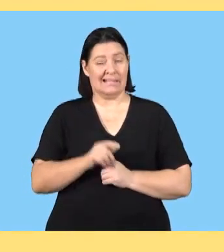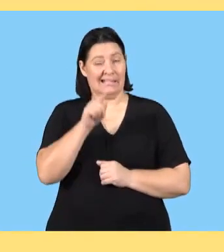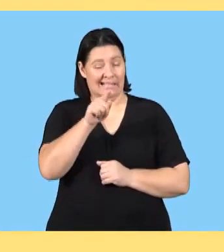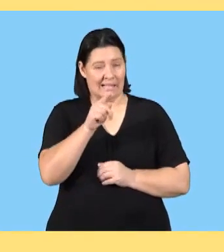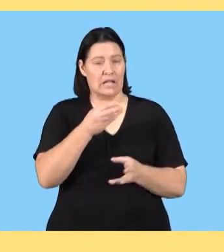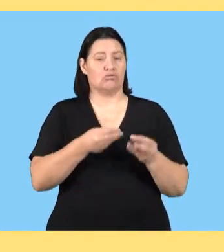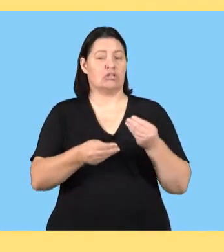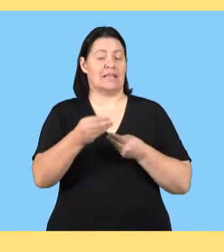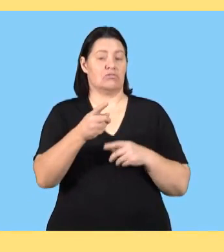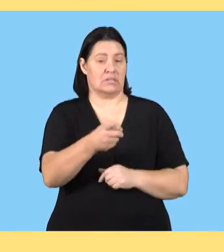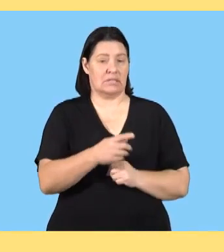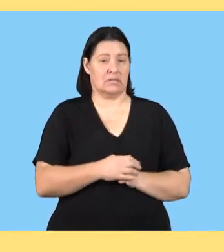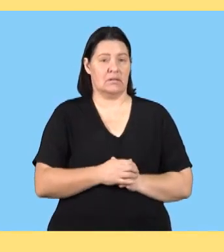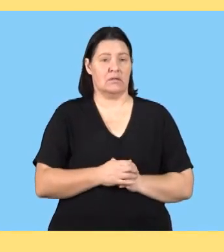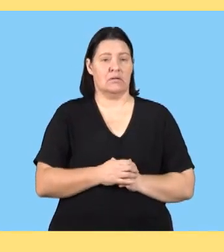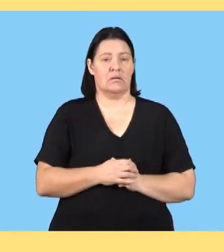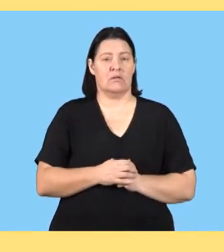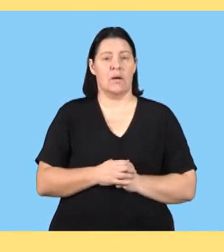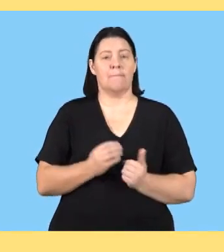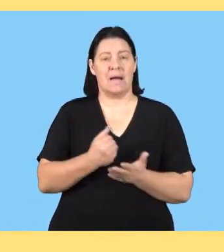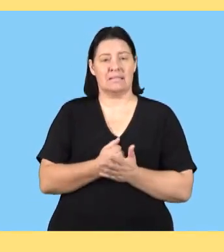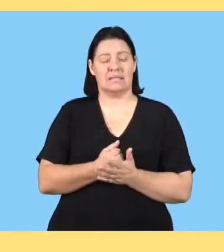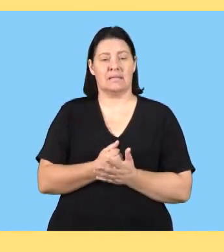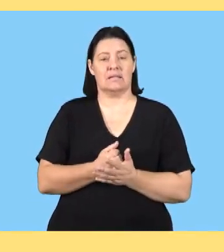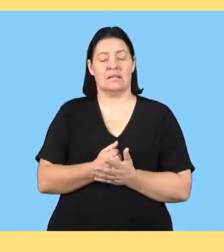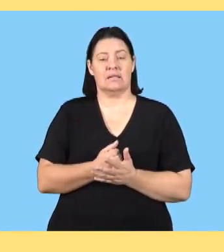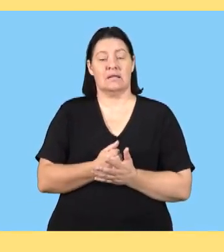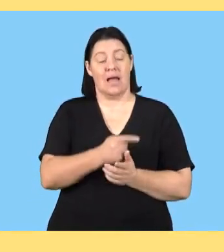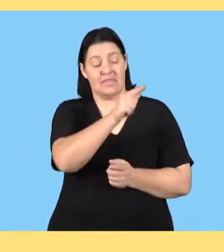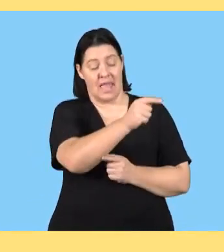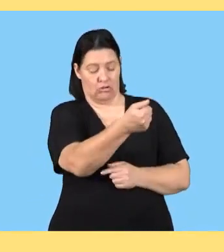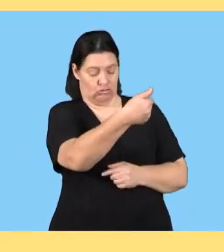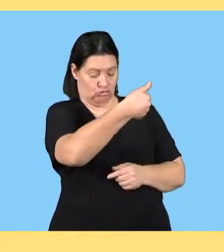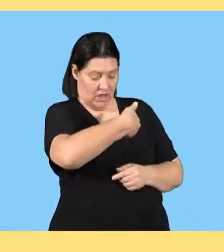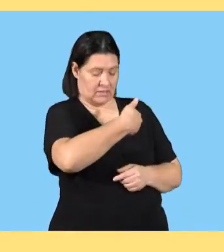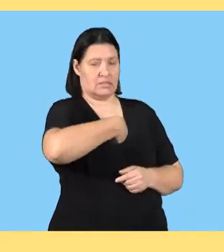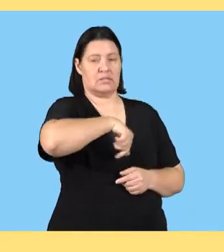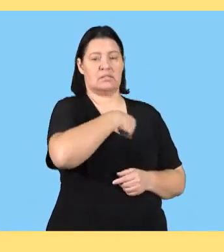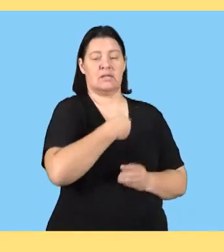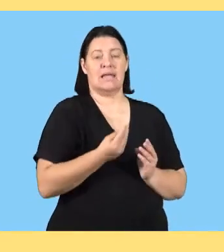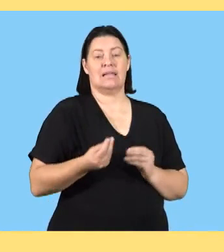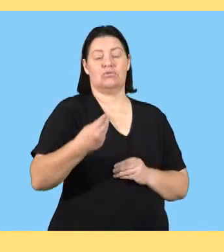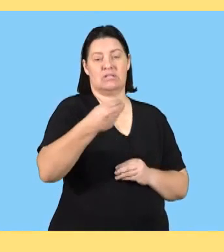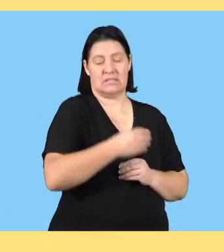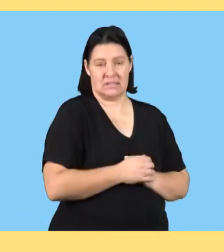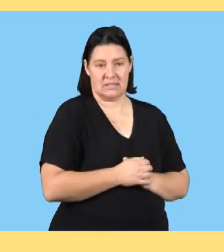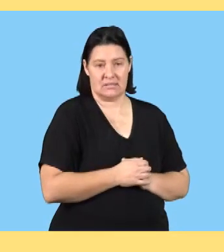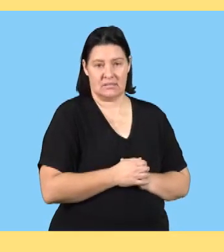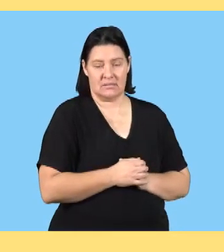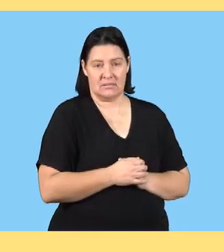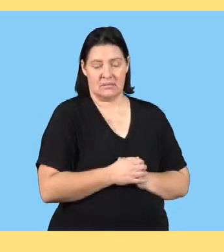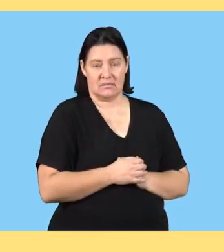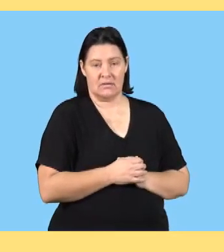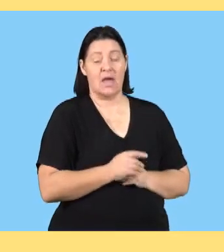This transaction has to do with a creditor that is charged as interest. In